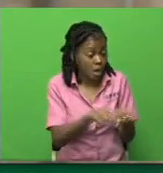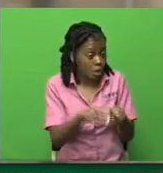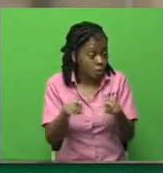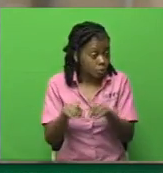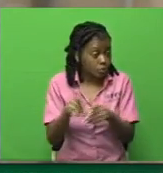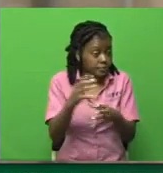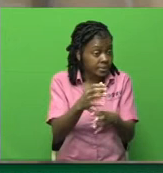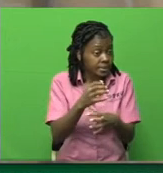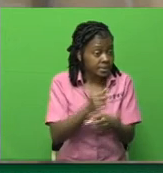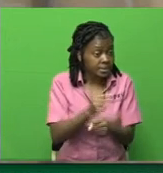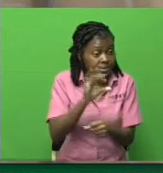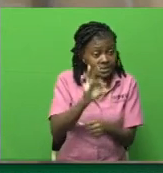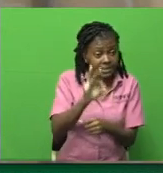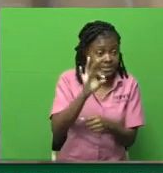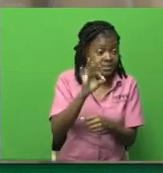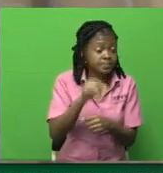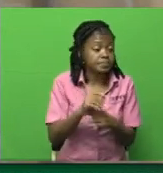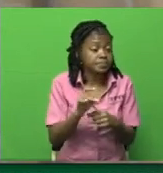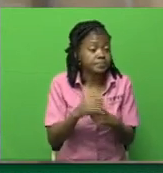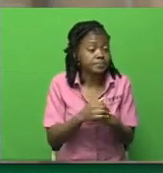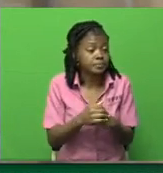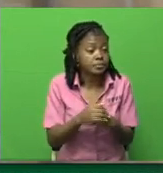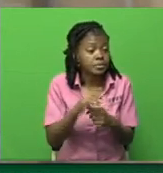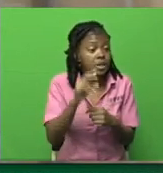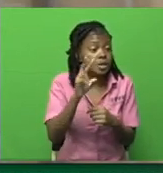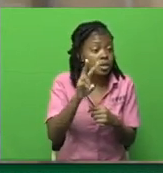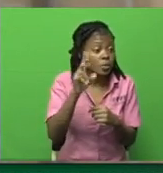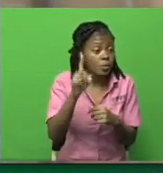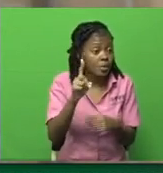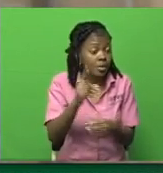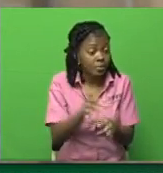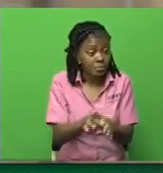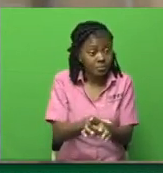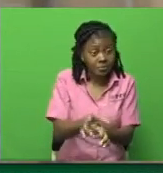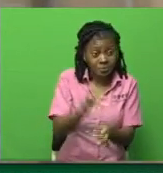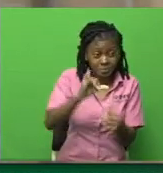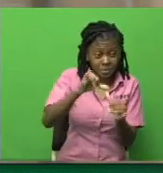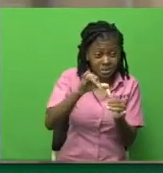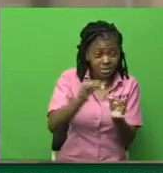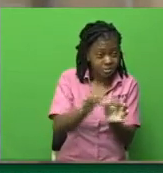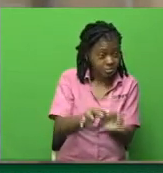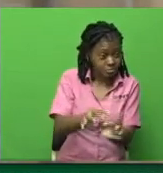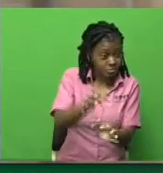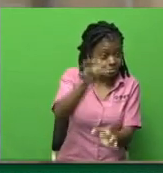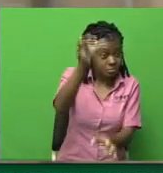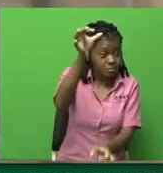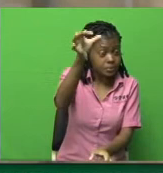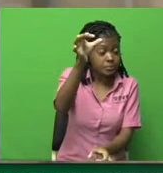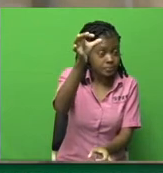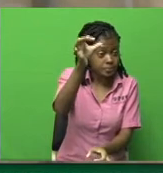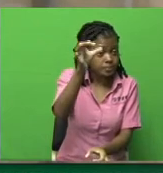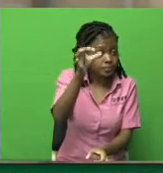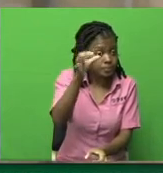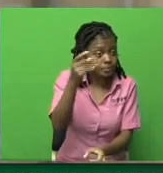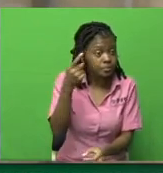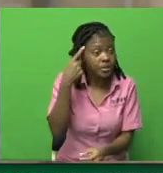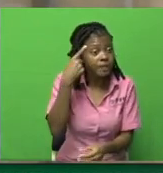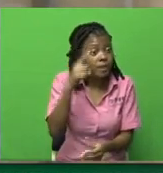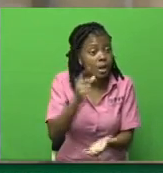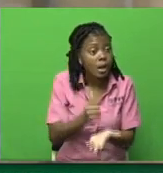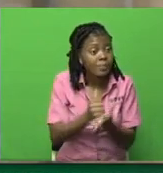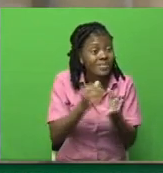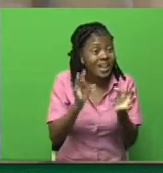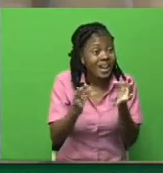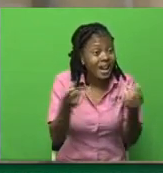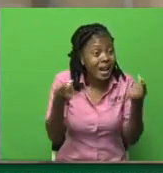12 21 meter pools as spares under the disaster preparedness program which in the event of a